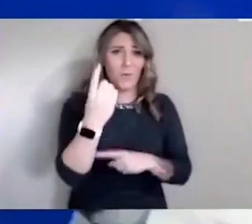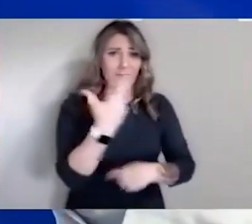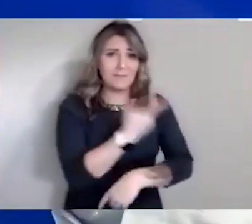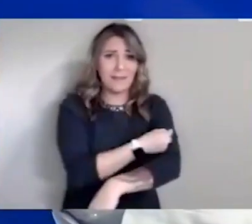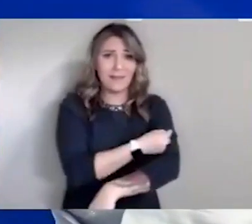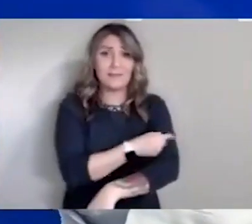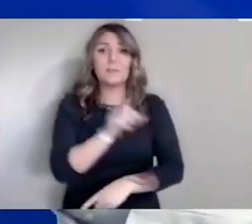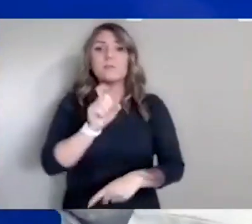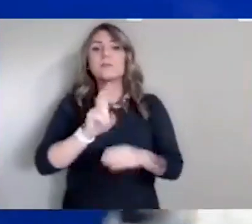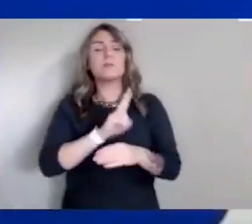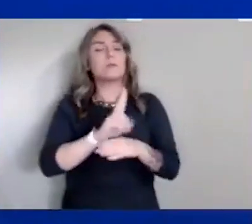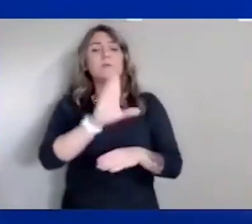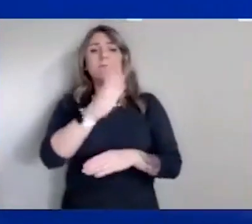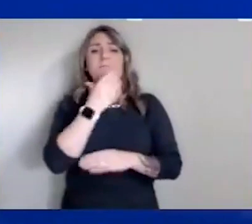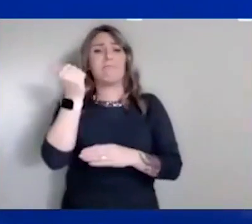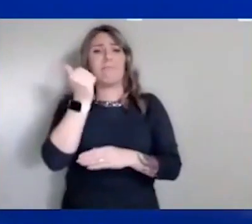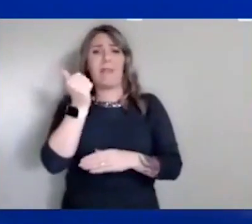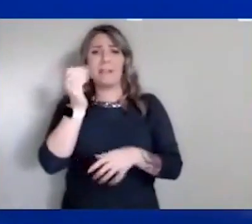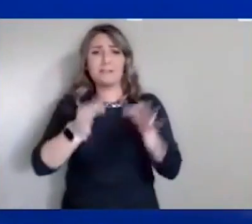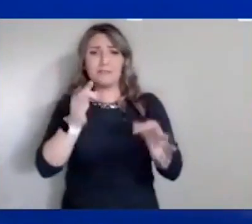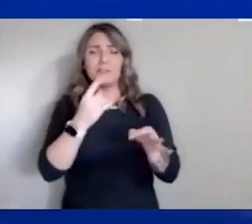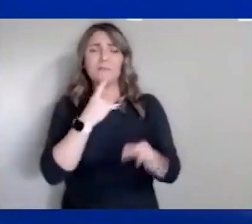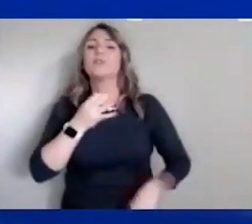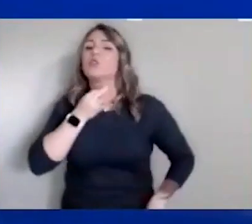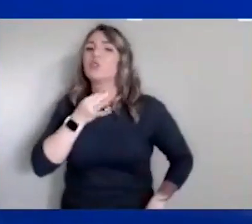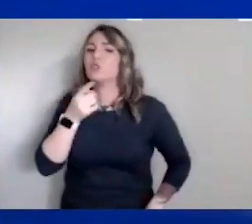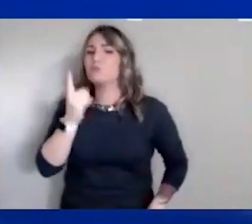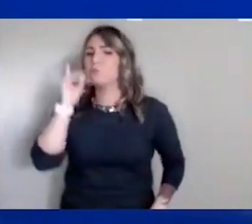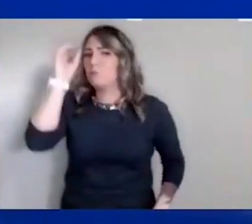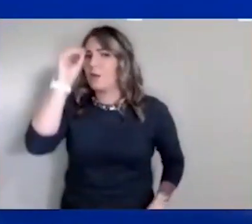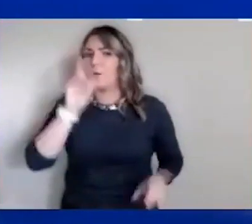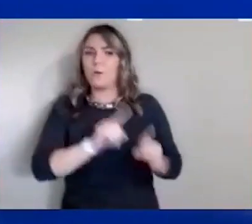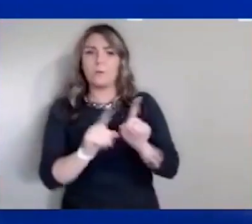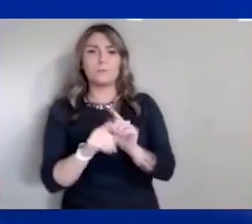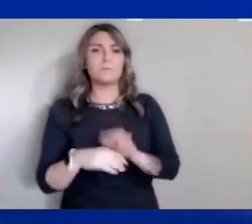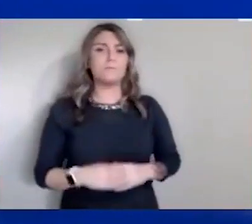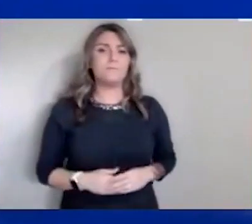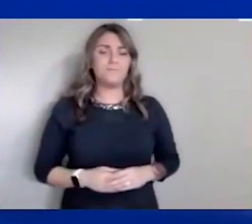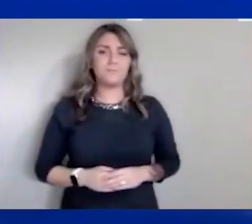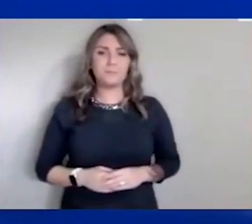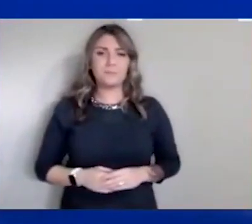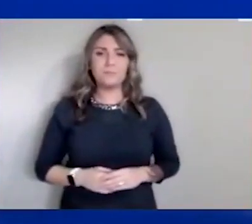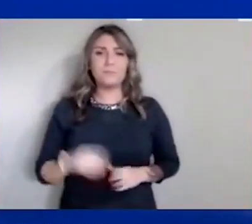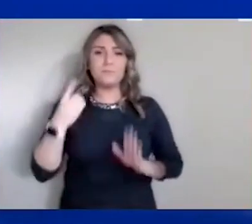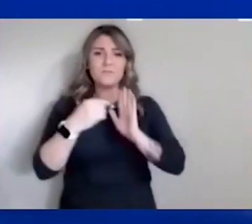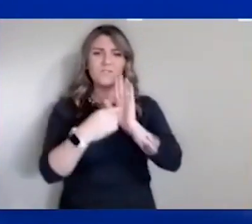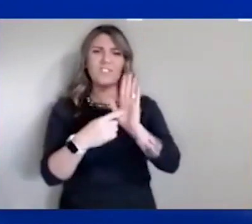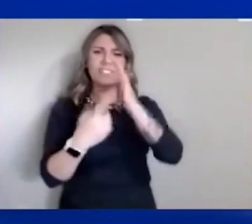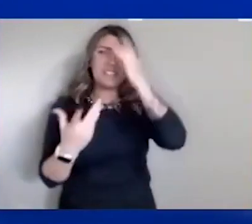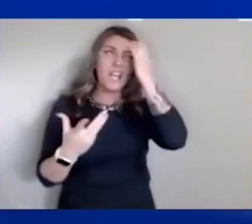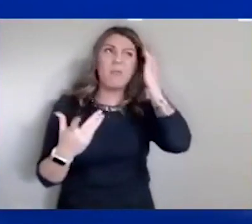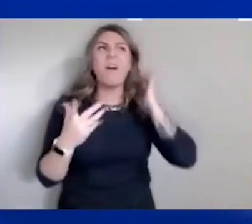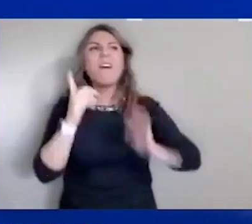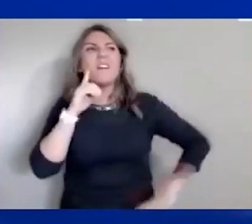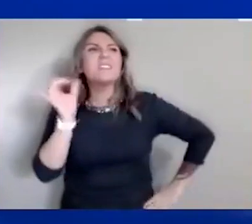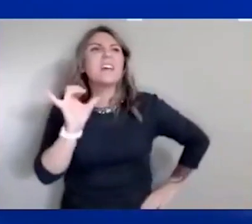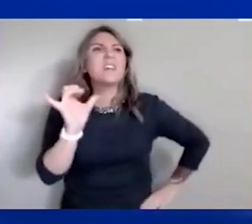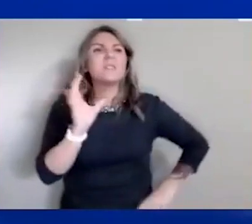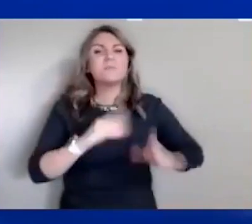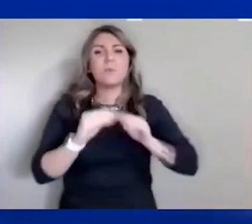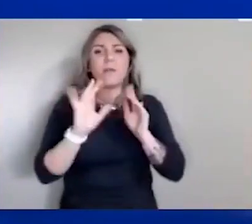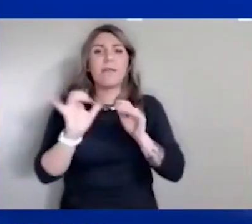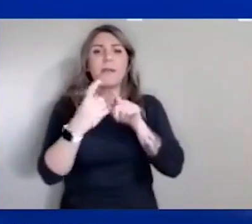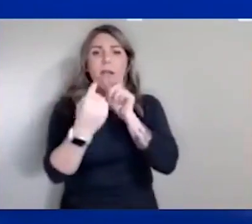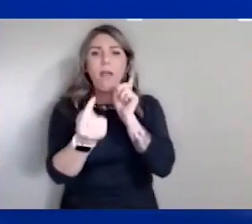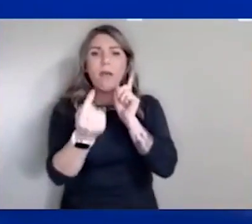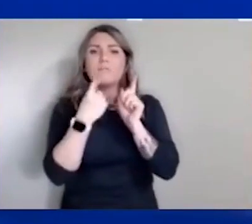part of judgment. And I'll be curious to see what you think here, too. And for example, one person says, that sounds more like allergies. Well, let's treat for that and see how